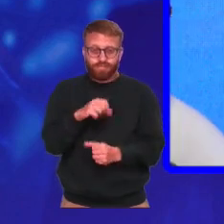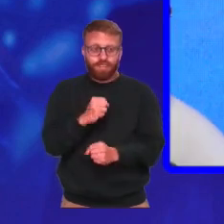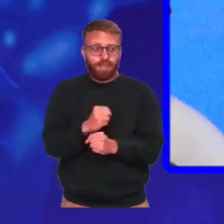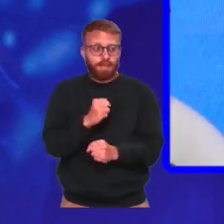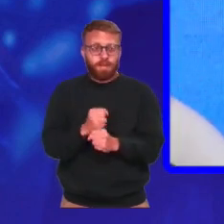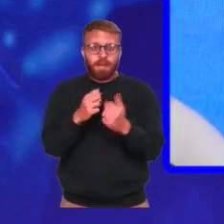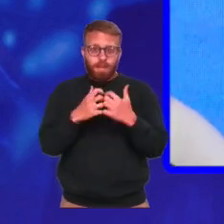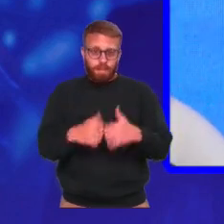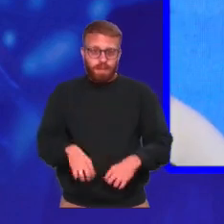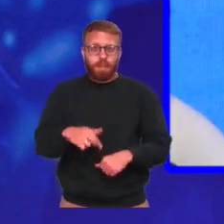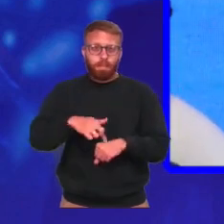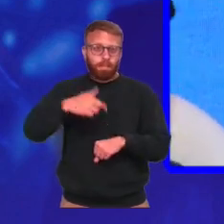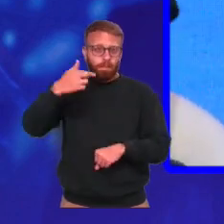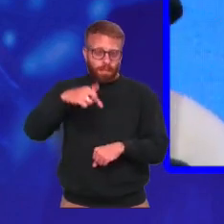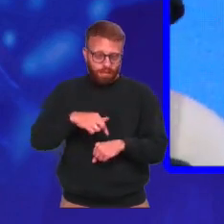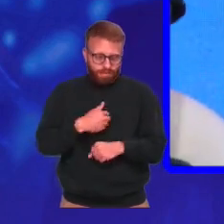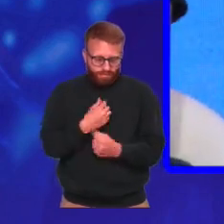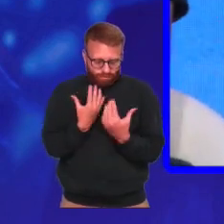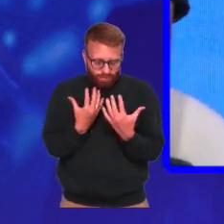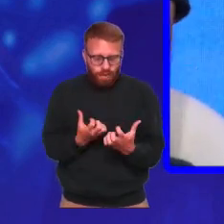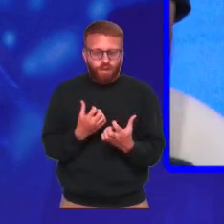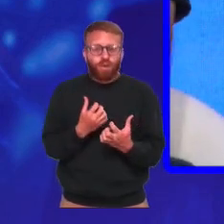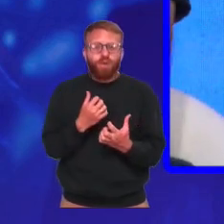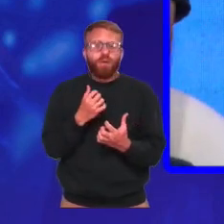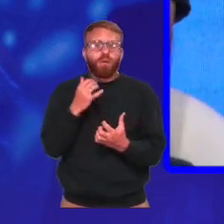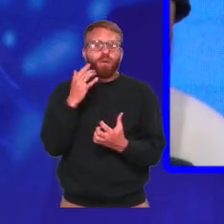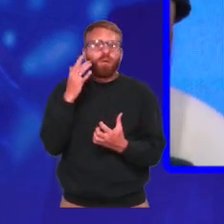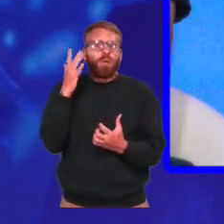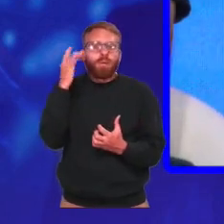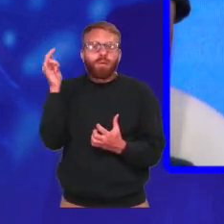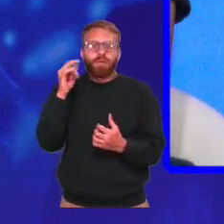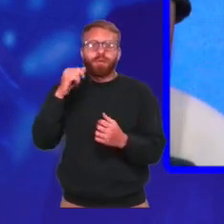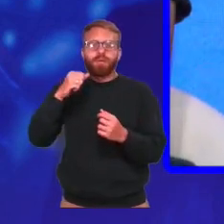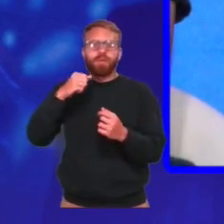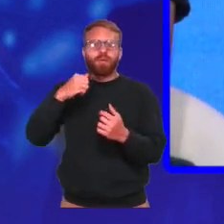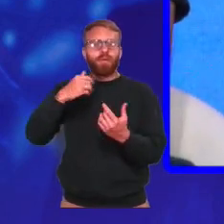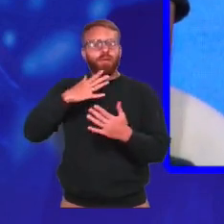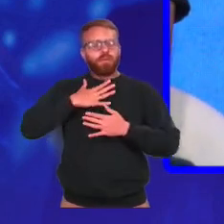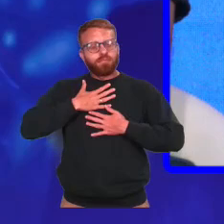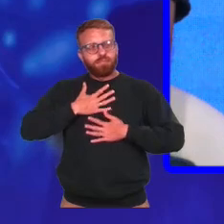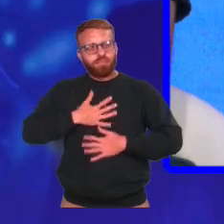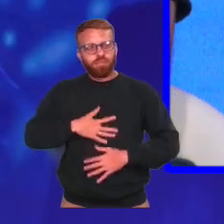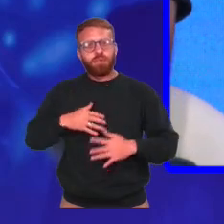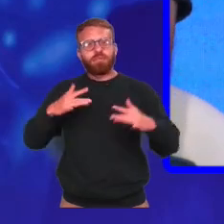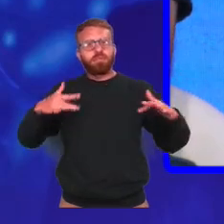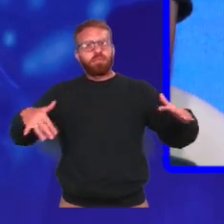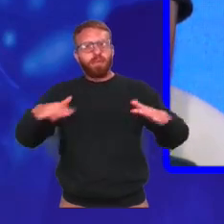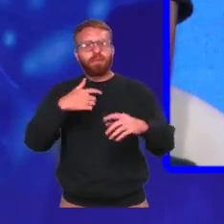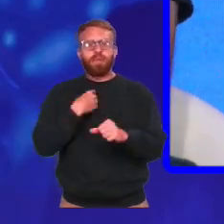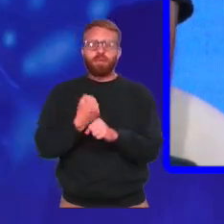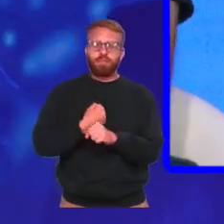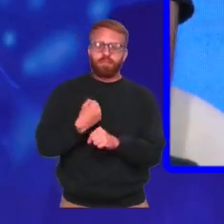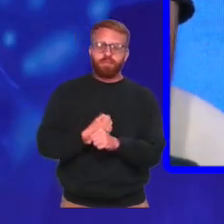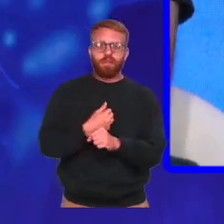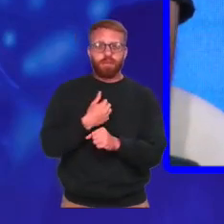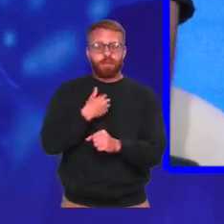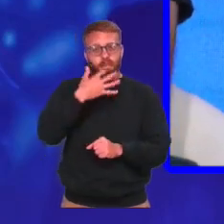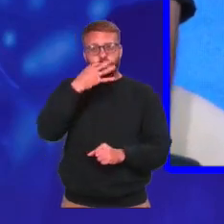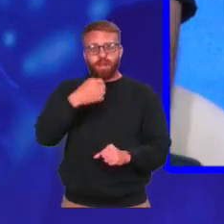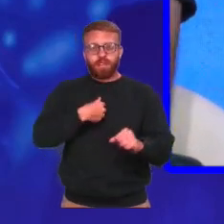we're a team environment, basically. Like as Luis was mentioning, I'm Latina, you know, I work in the